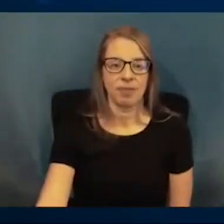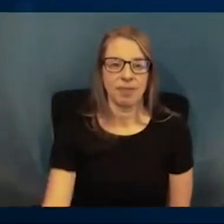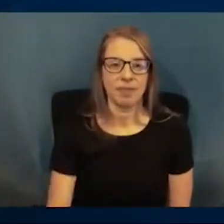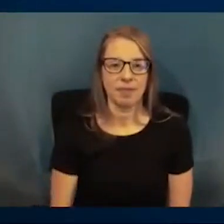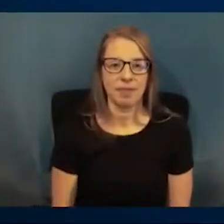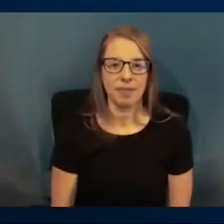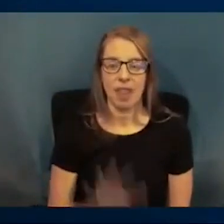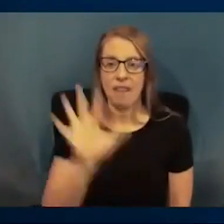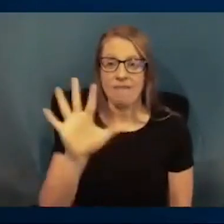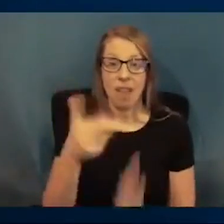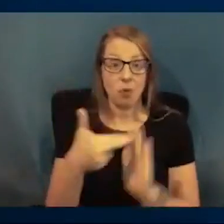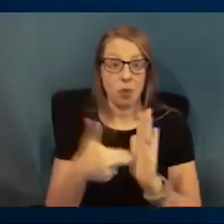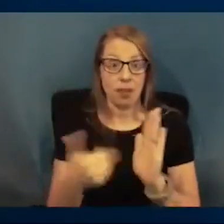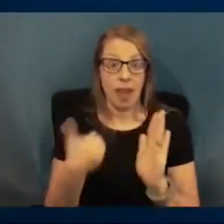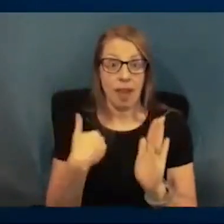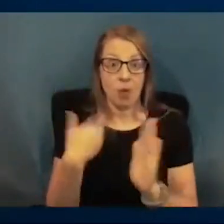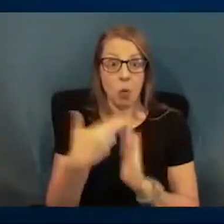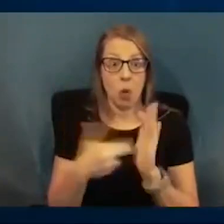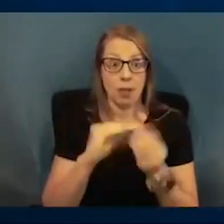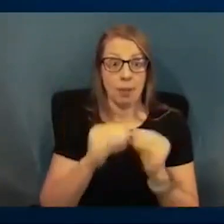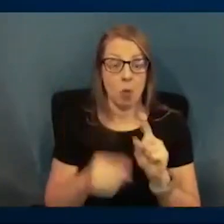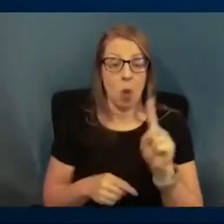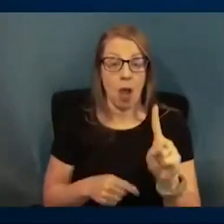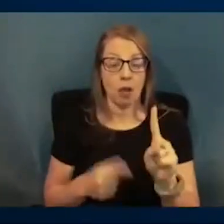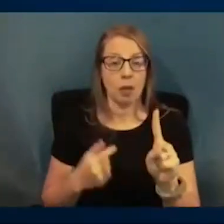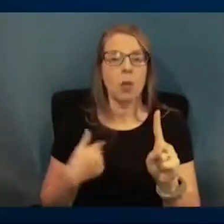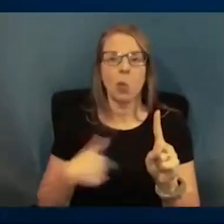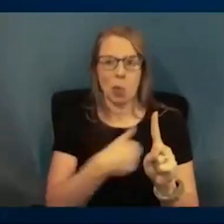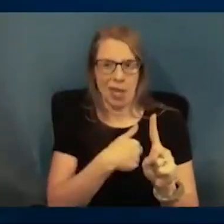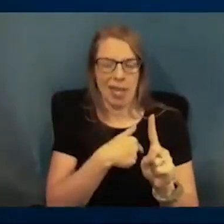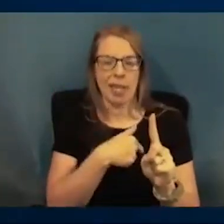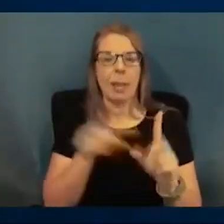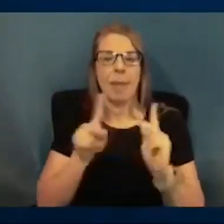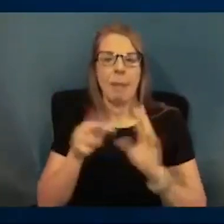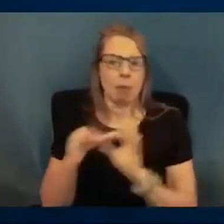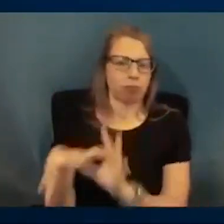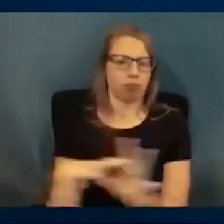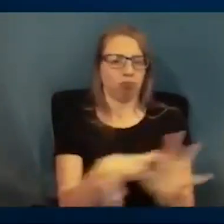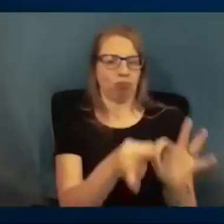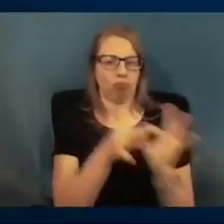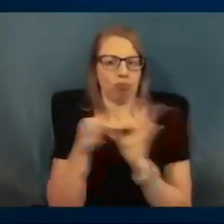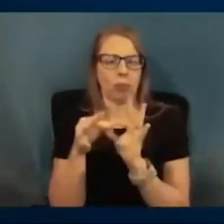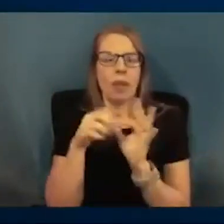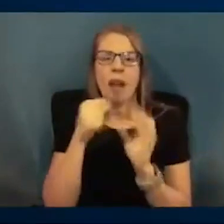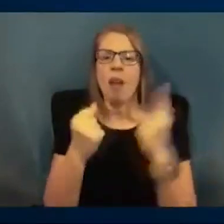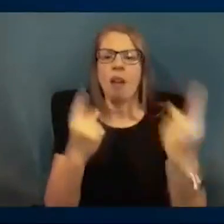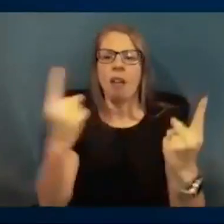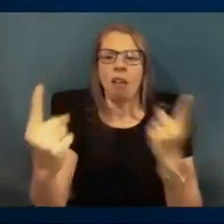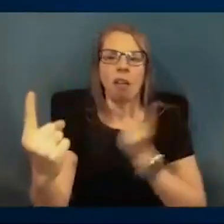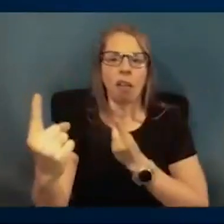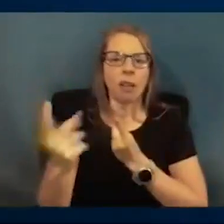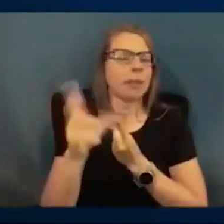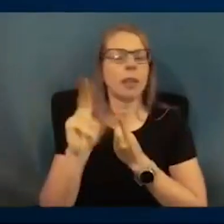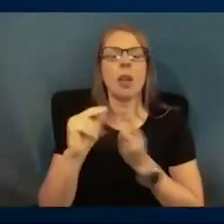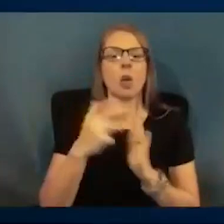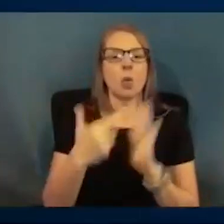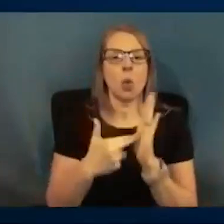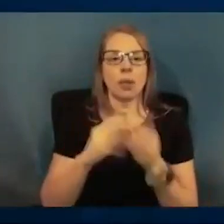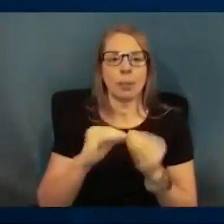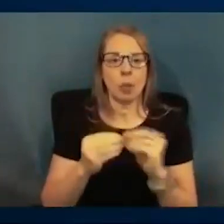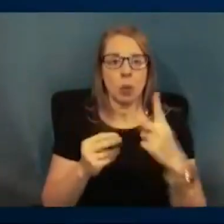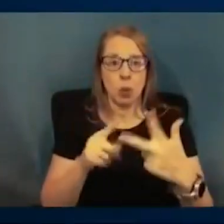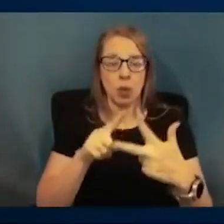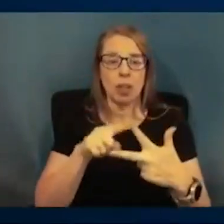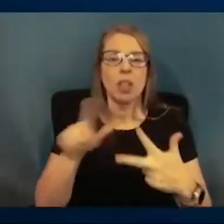5 rules. Rule number 1, we the people. We're in it together. It's not either one. Rule number 2, do the right thing. Wear